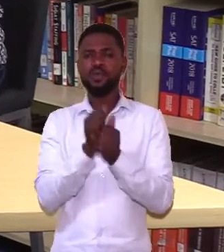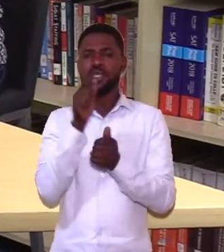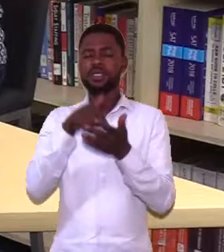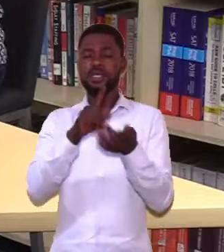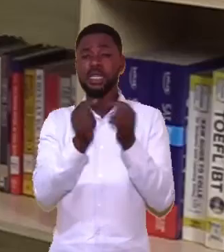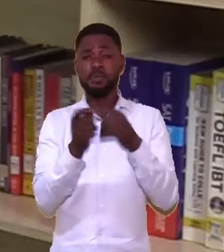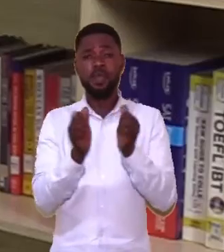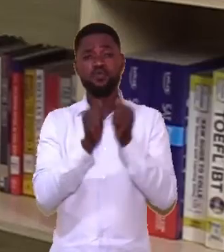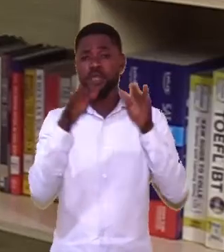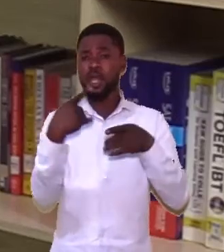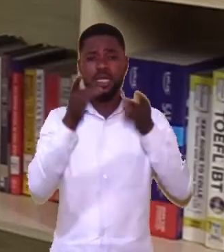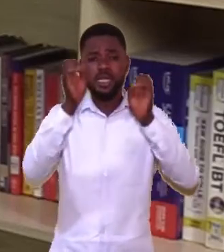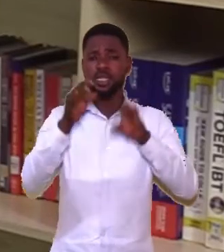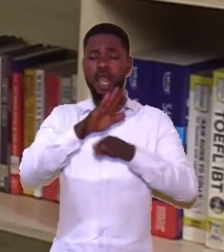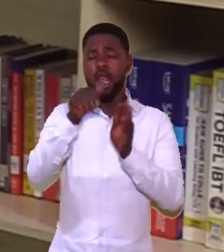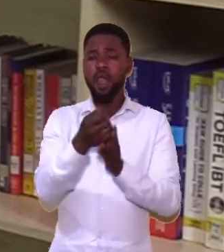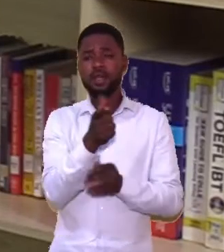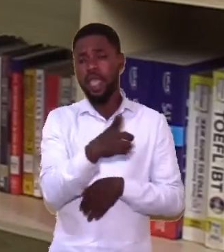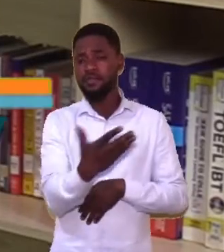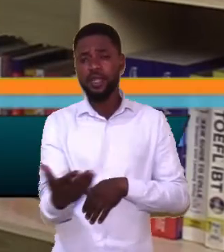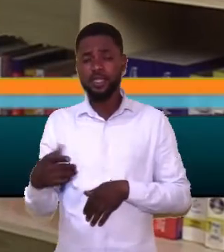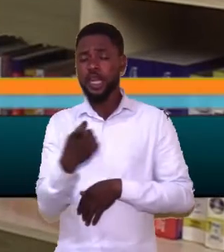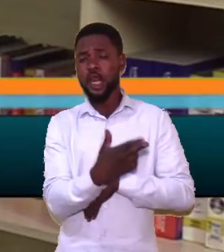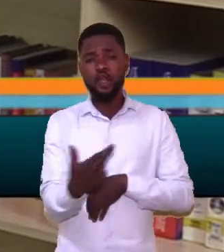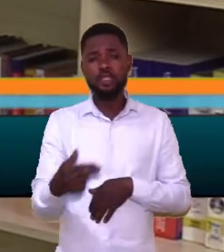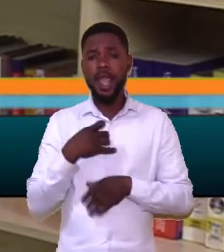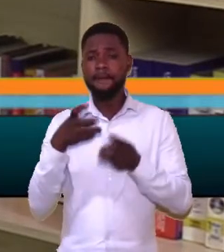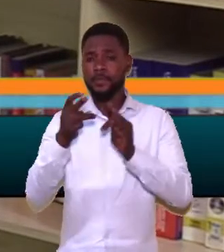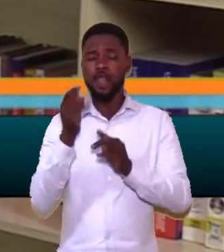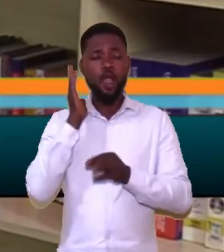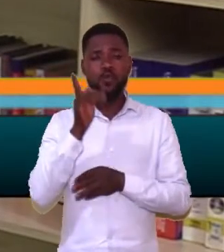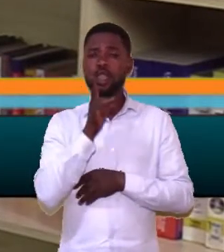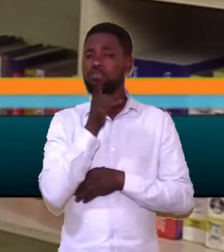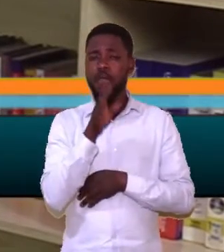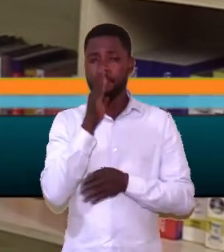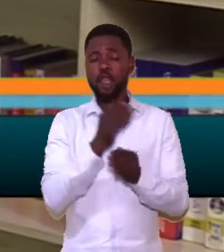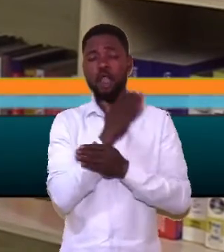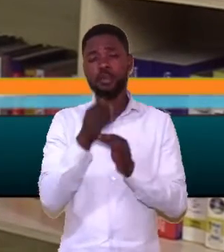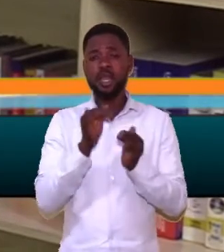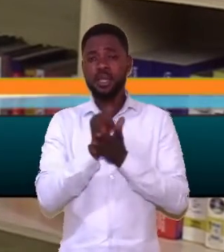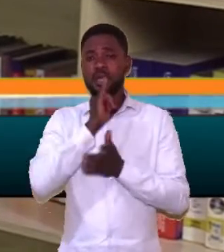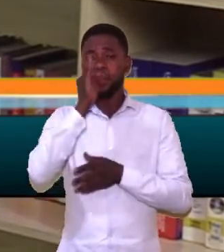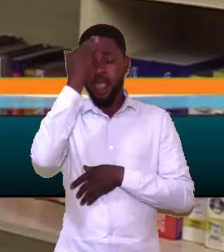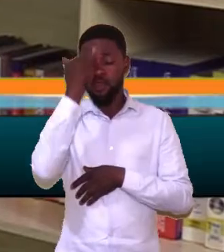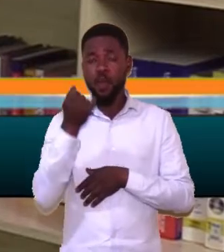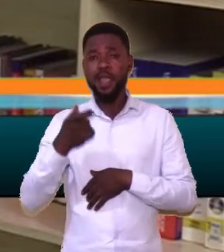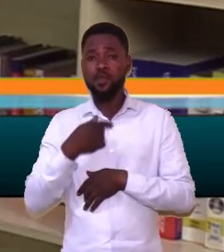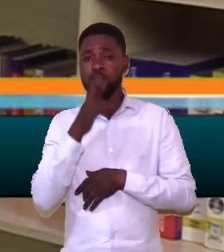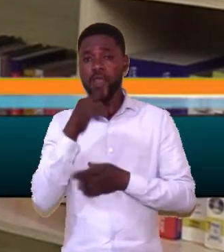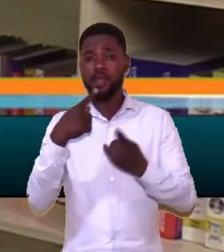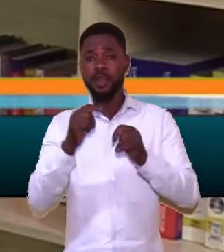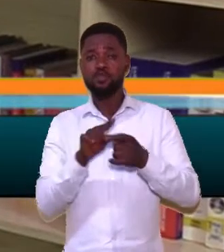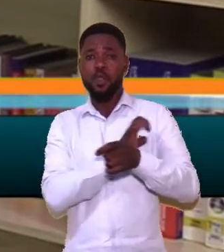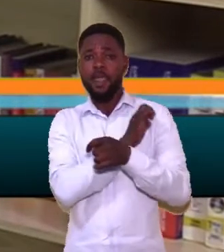STEM platform? Without the teachers, all of these innovative resources and methodology would not be complete. And that is why we